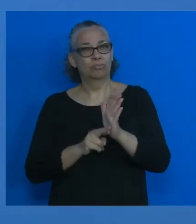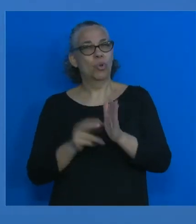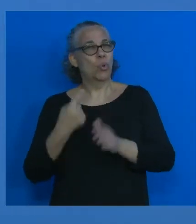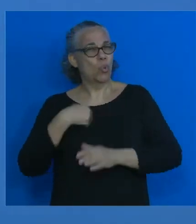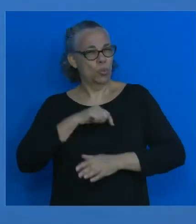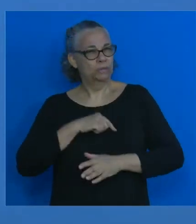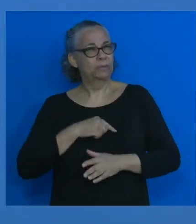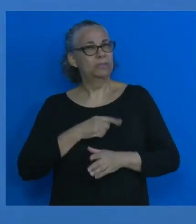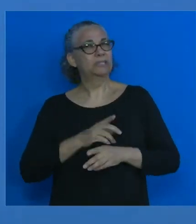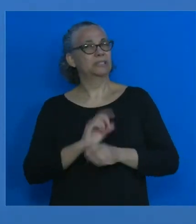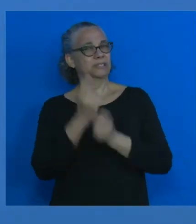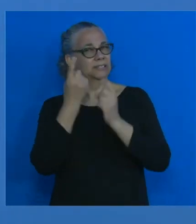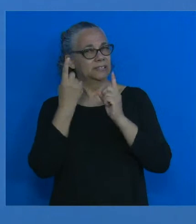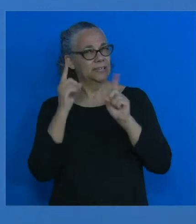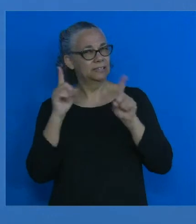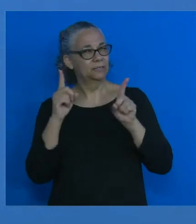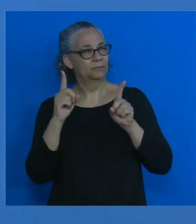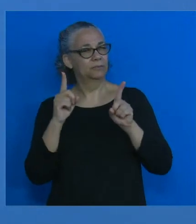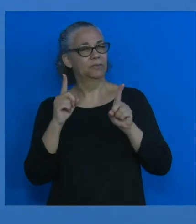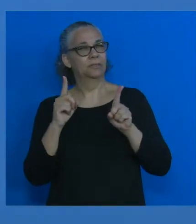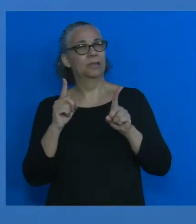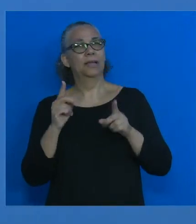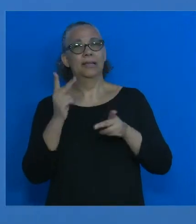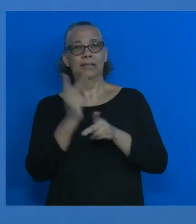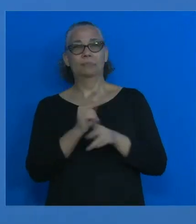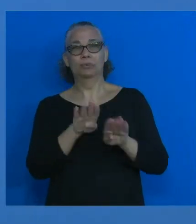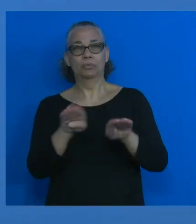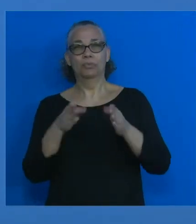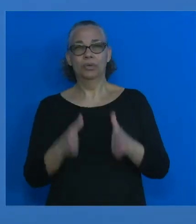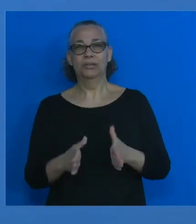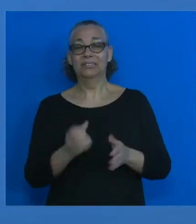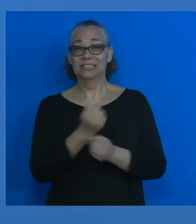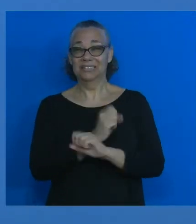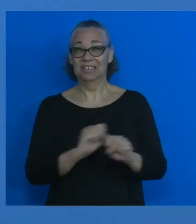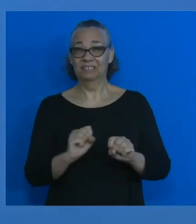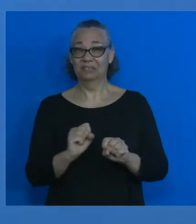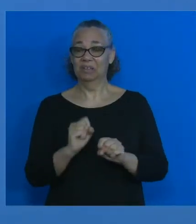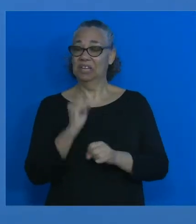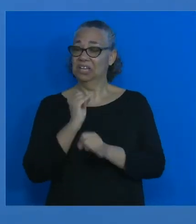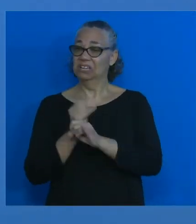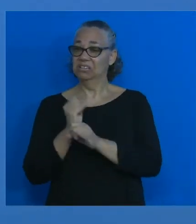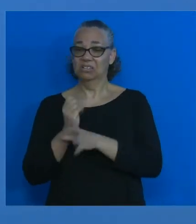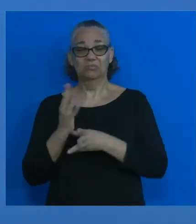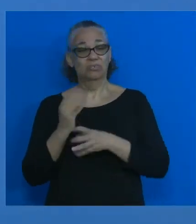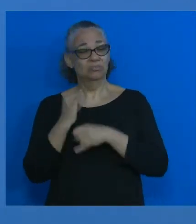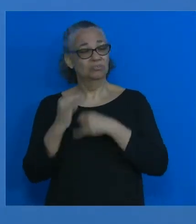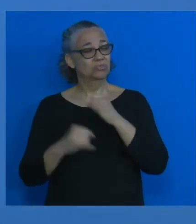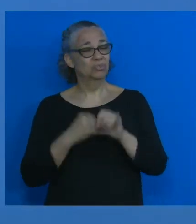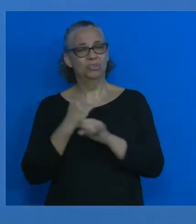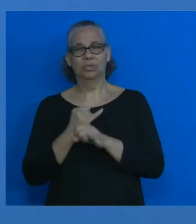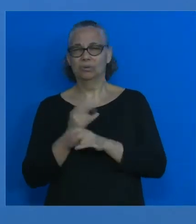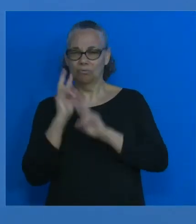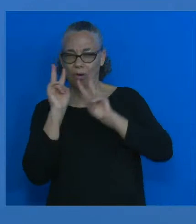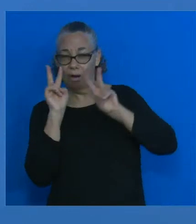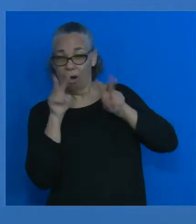in keeping Bermudians safe. International institutions and travel bodies from across the globe have